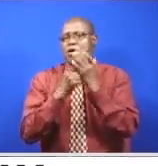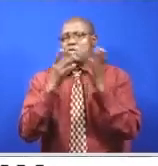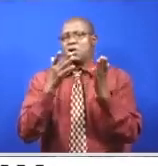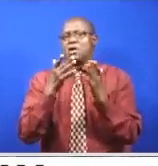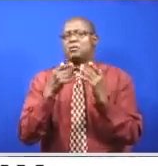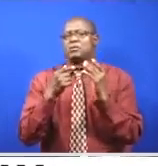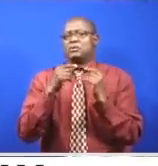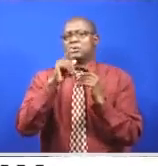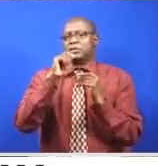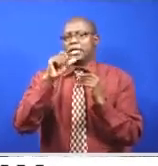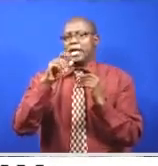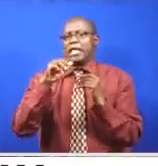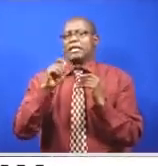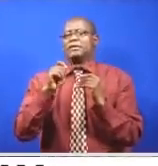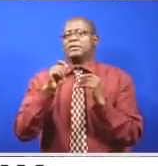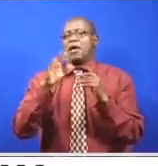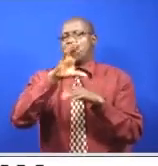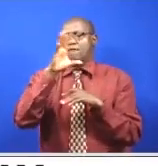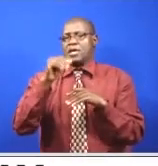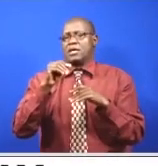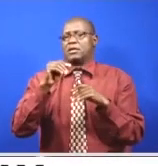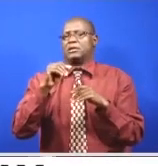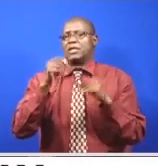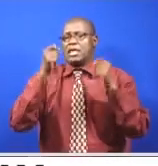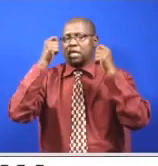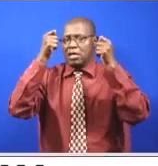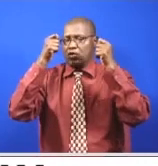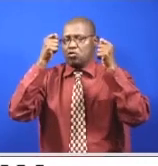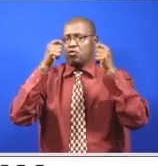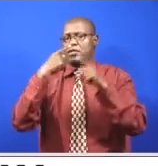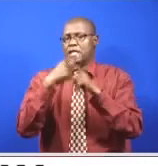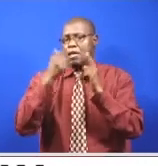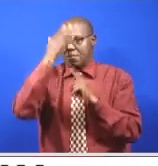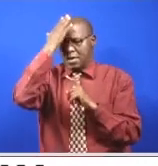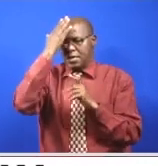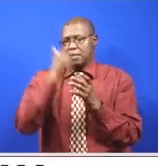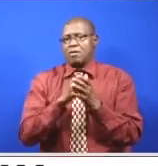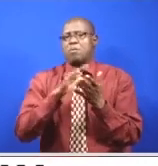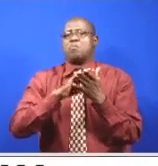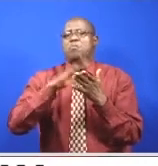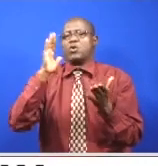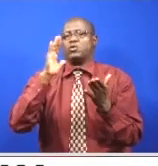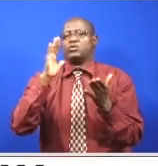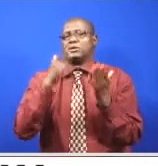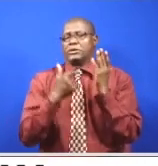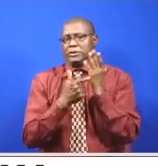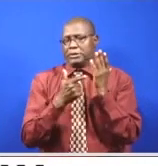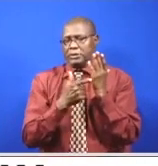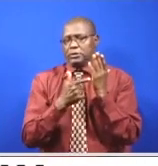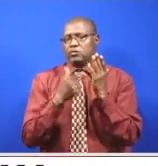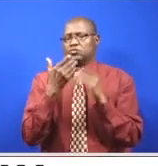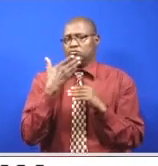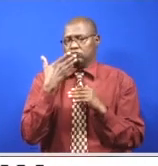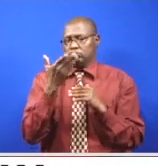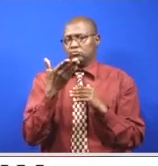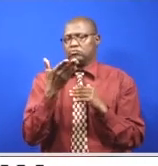Africa, who was named CNN Hero of the Year on Monday. The most consequential breakthroughs in technological innovation